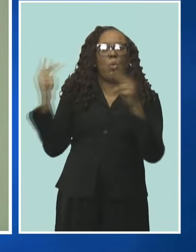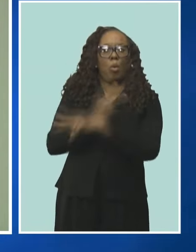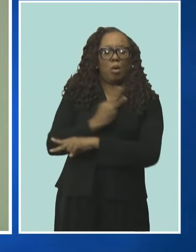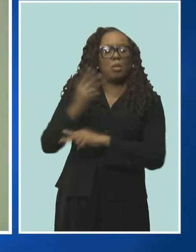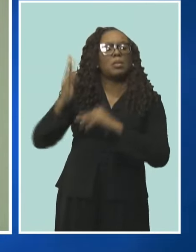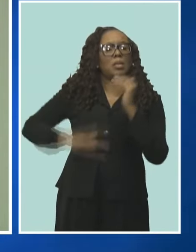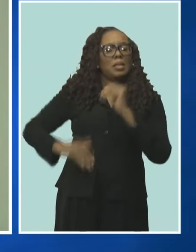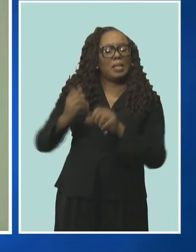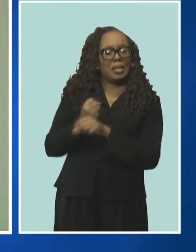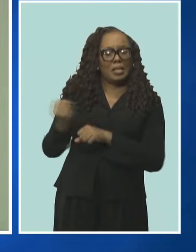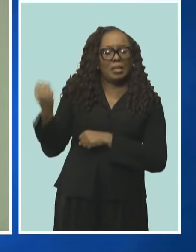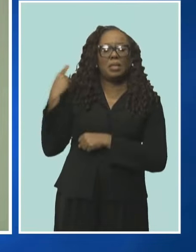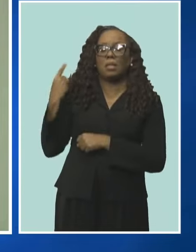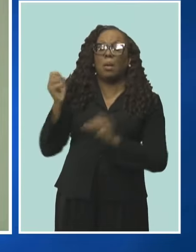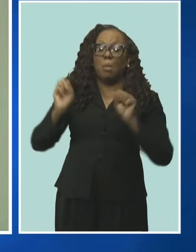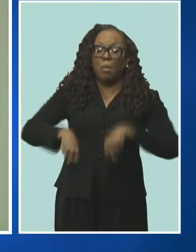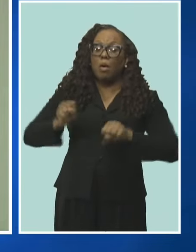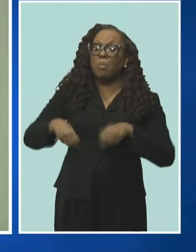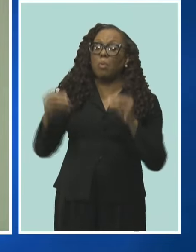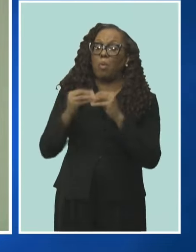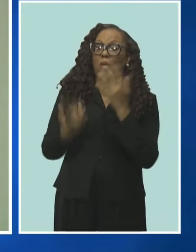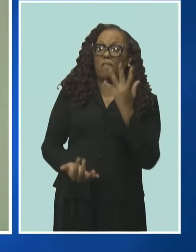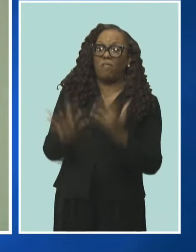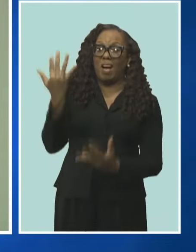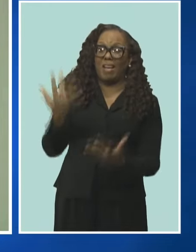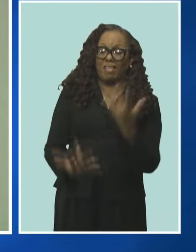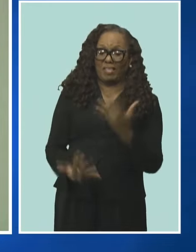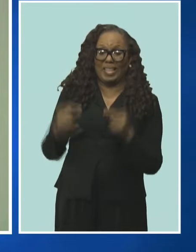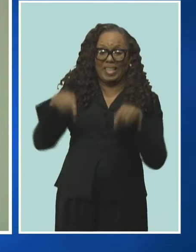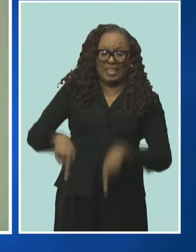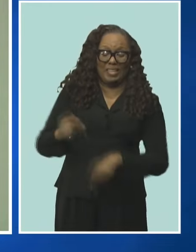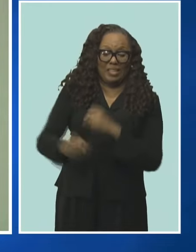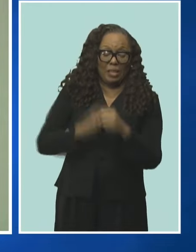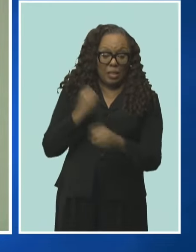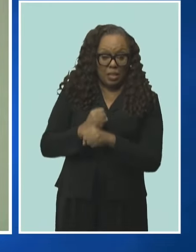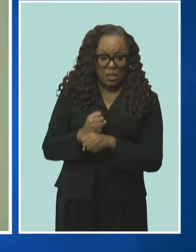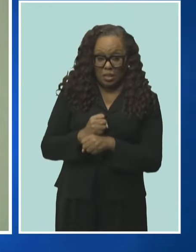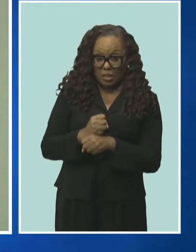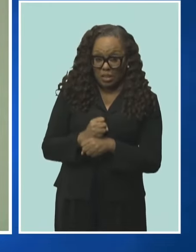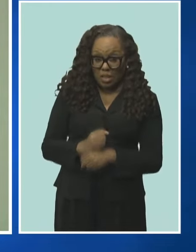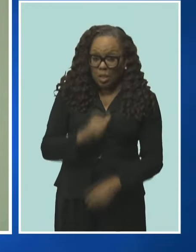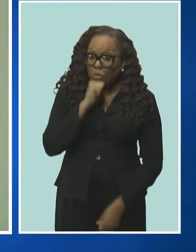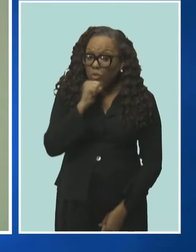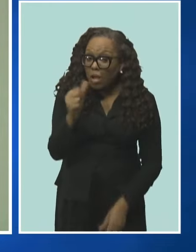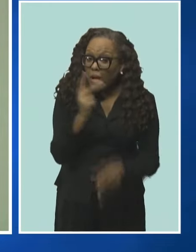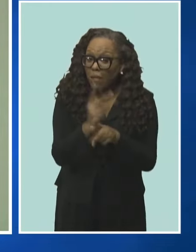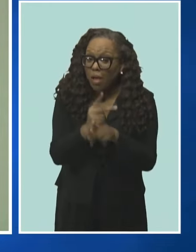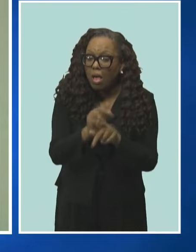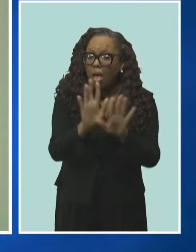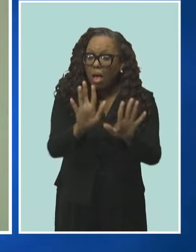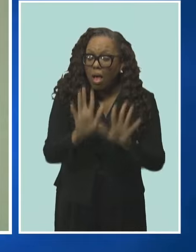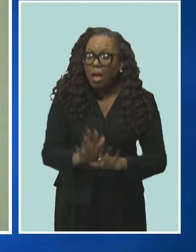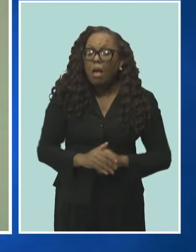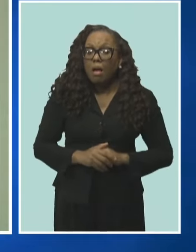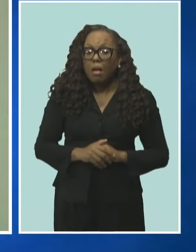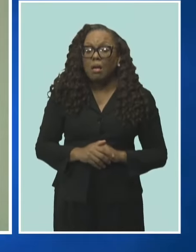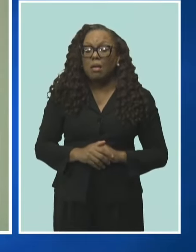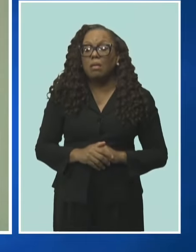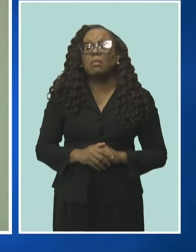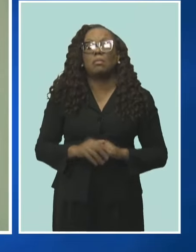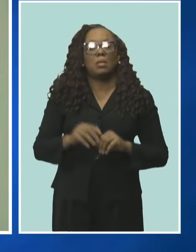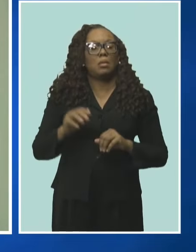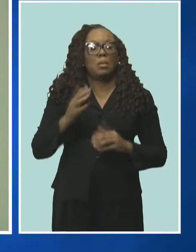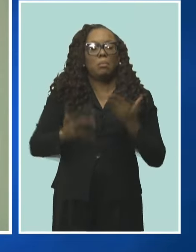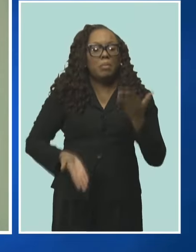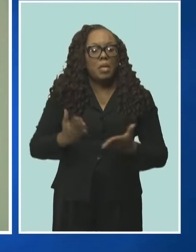is possible to have more fires than we have last year. And therefore, if you're not careful, then we can lose a property. And we